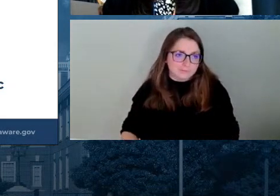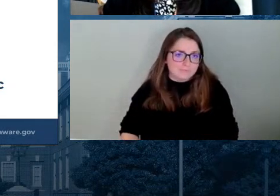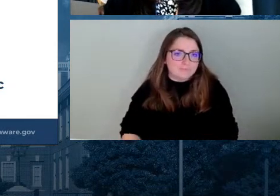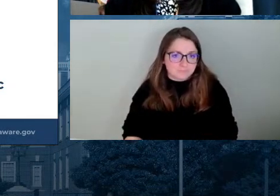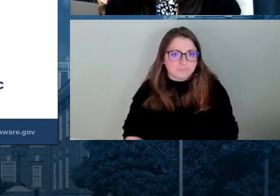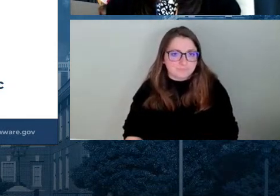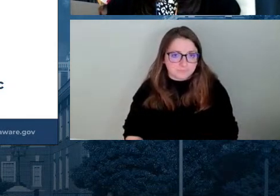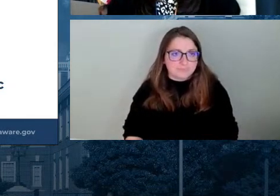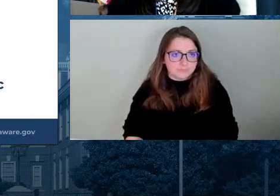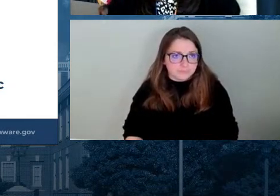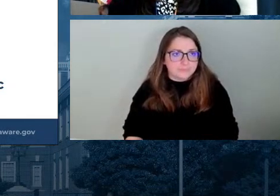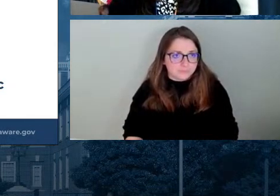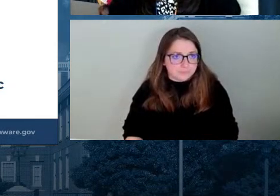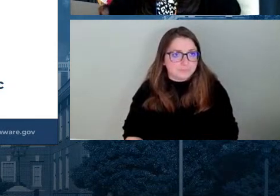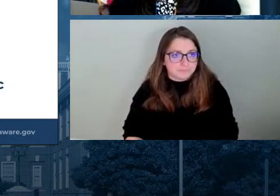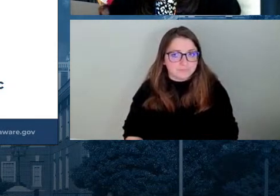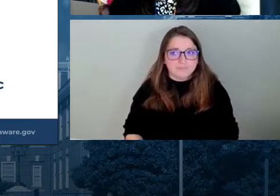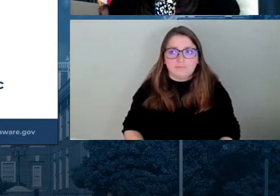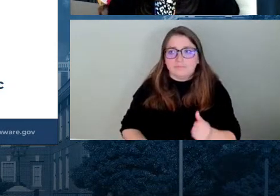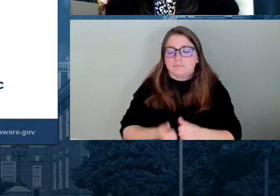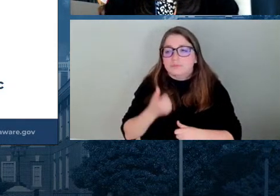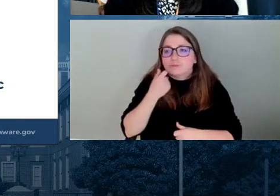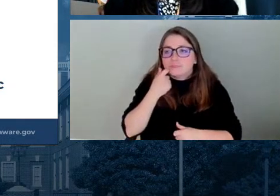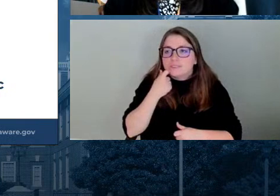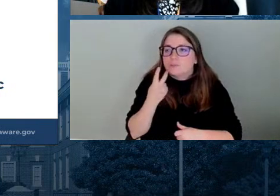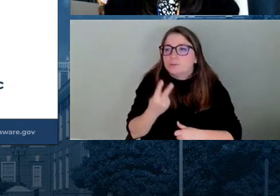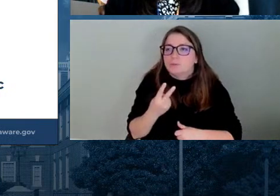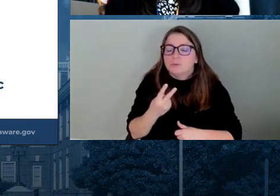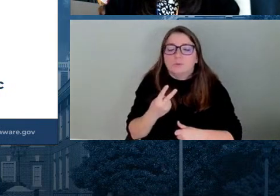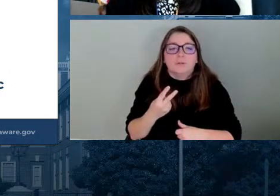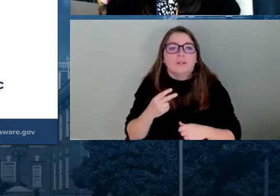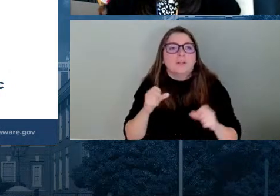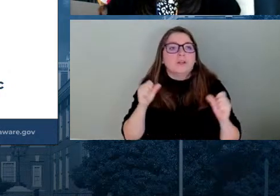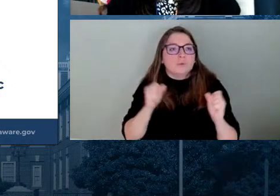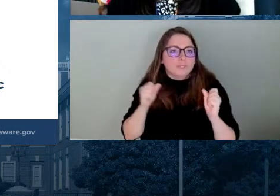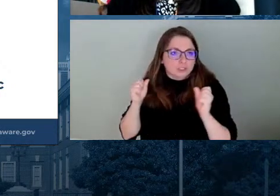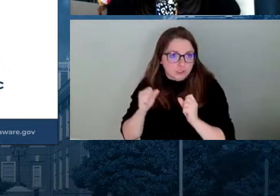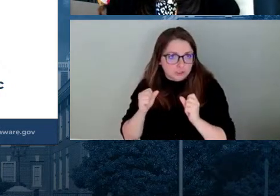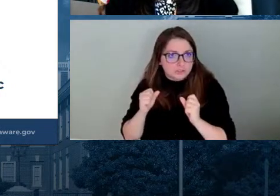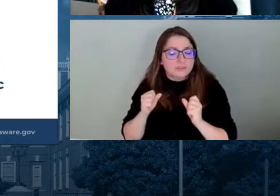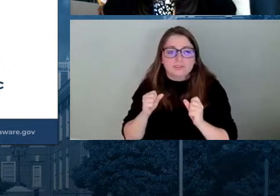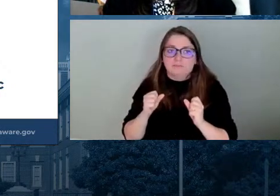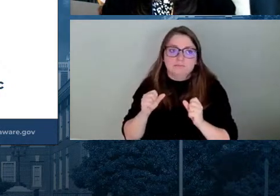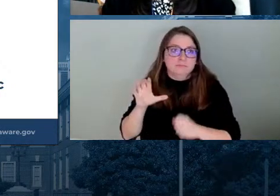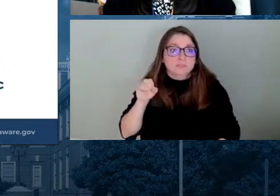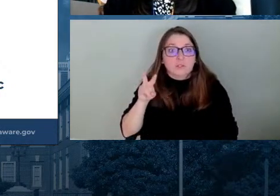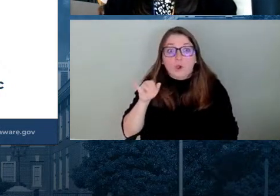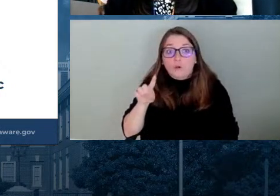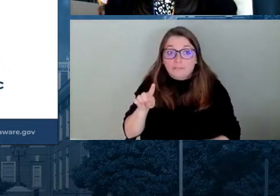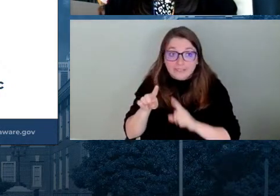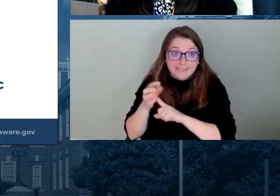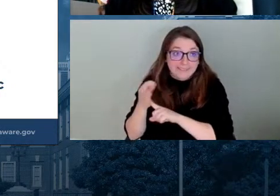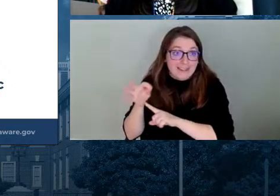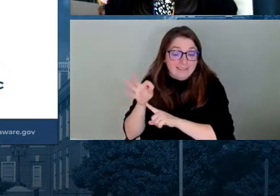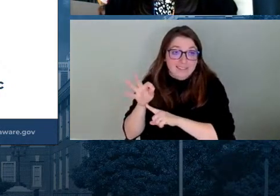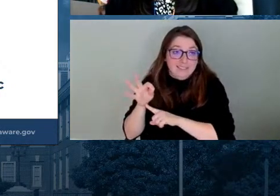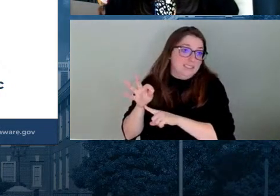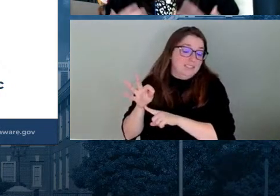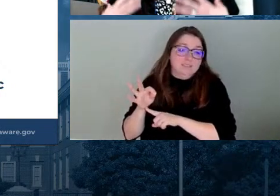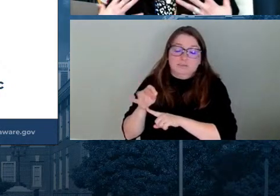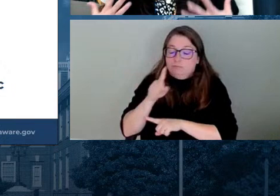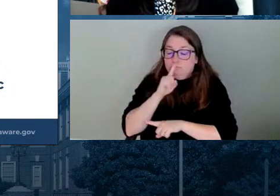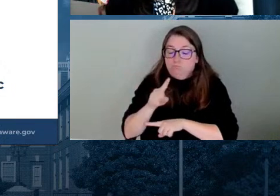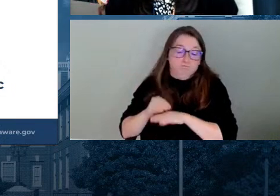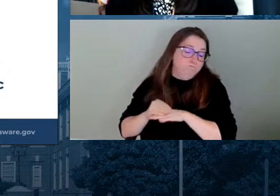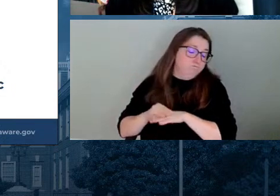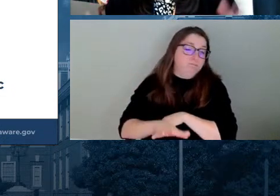because the last 2 winters have been dominated by COVID-19, and this is going to be the first winter where we